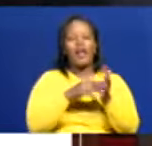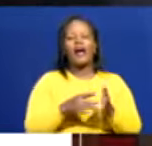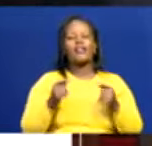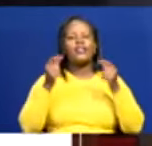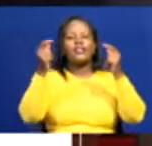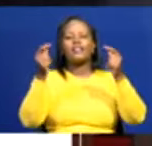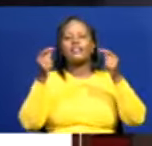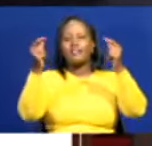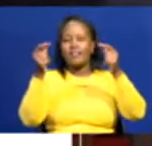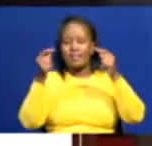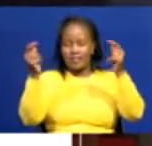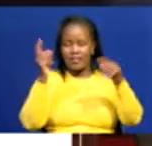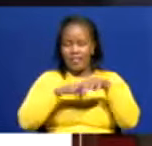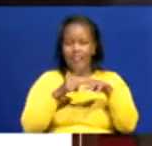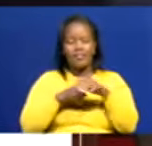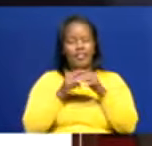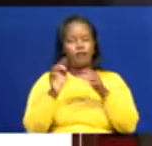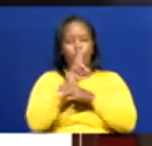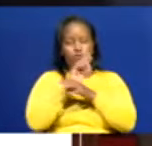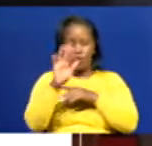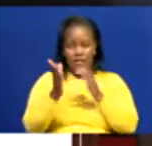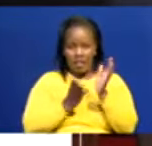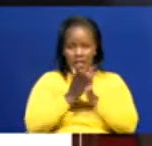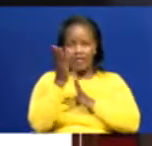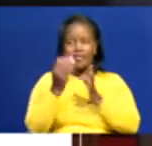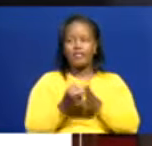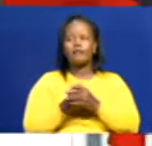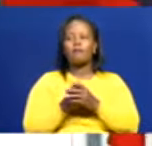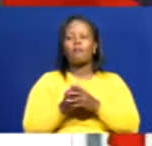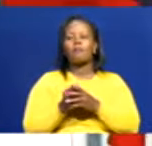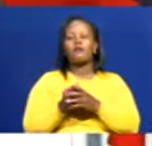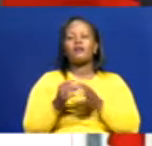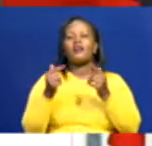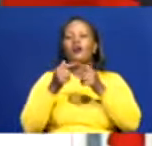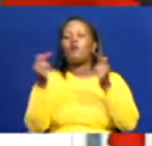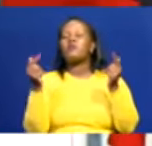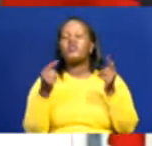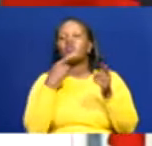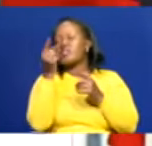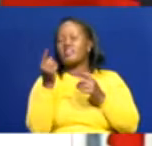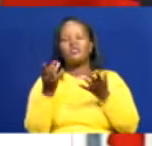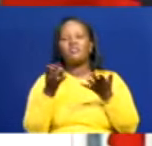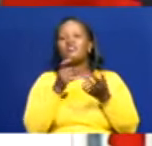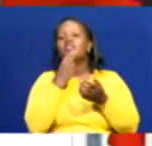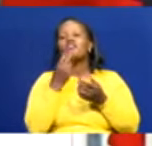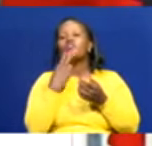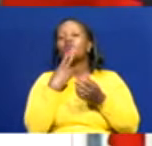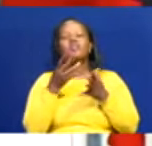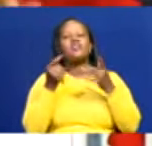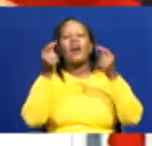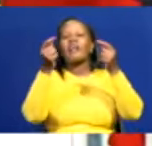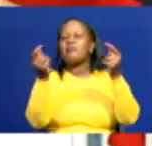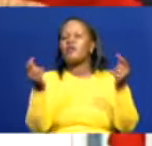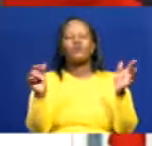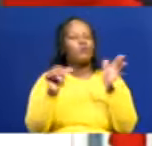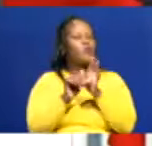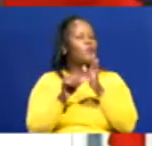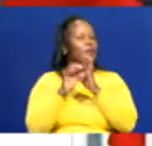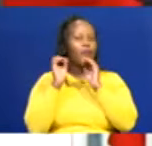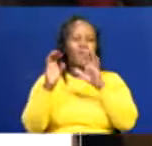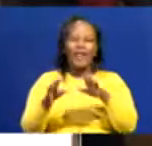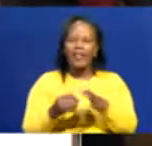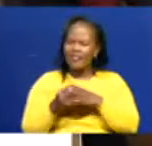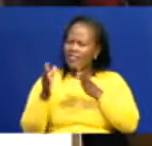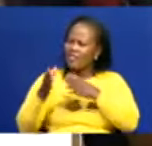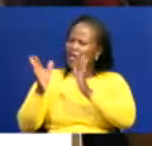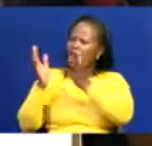they exercised their democratic right to picket. Watarudi kwa barabara siku ya Jumanne, tumewakaribisha. Kuna shida, si barabara ziko